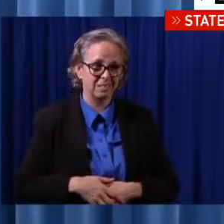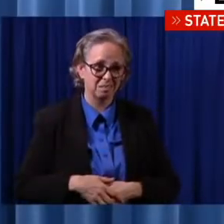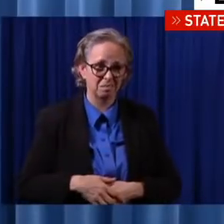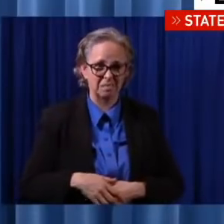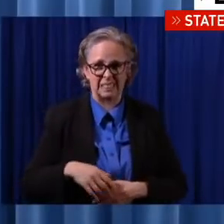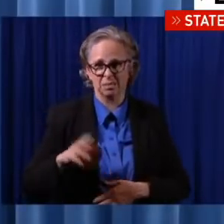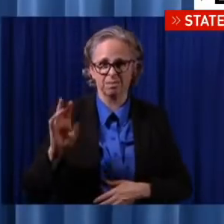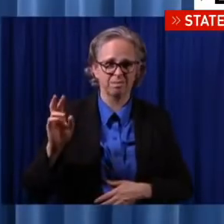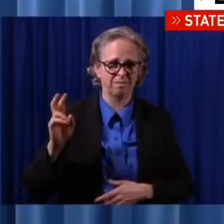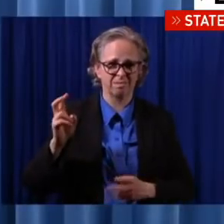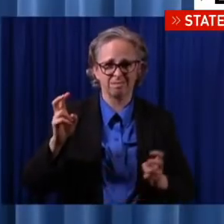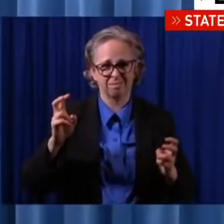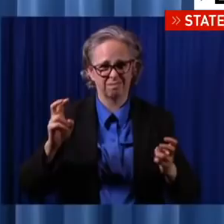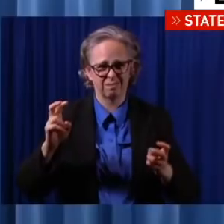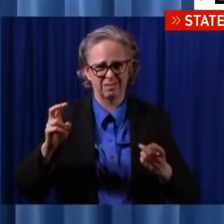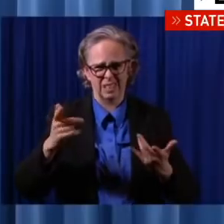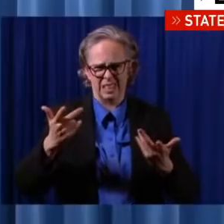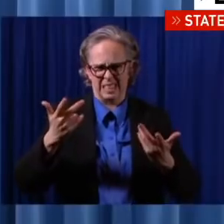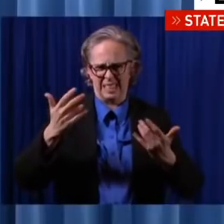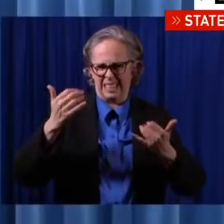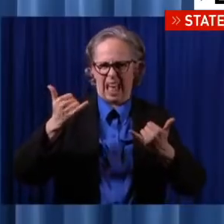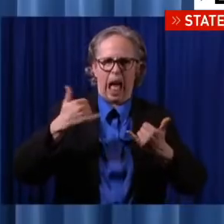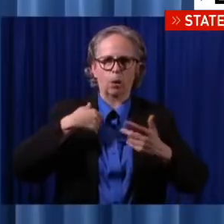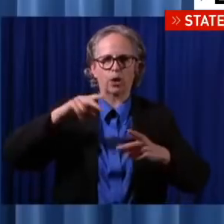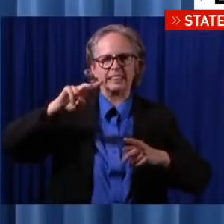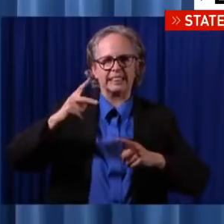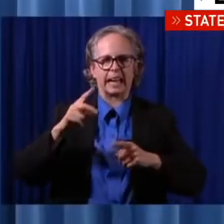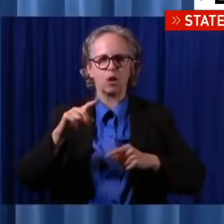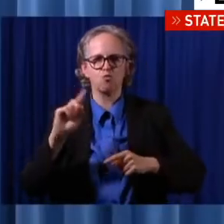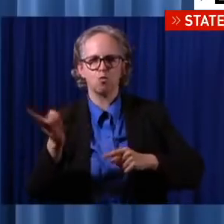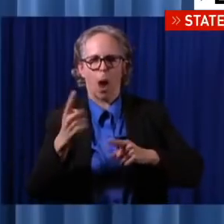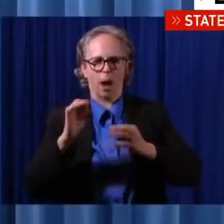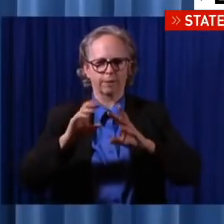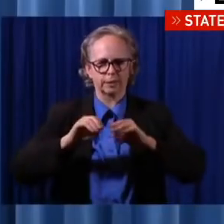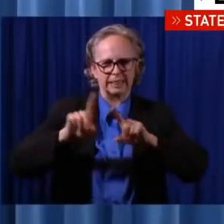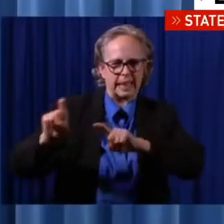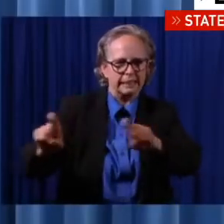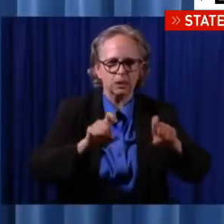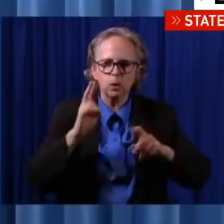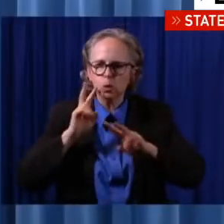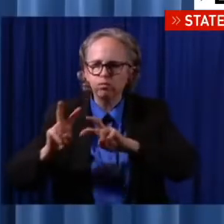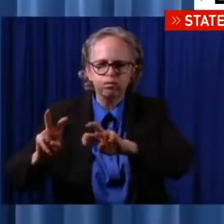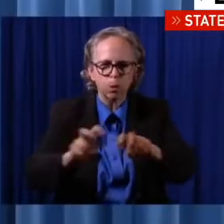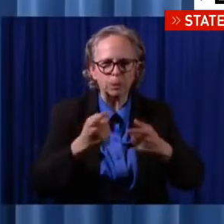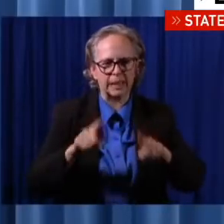round of testing will look like and how that will take place. That's not yet been determined.